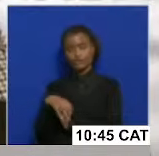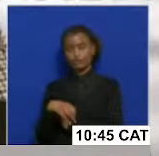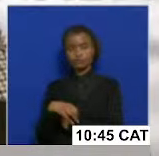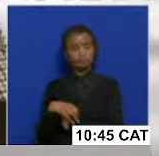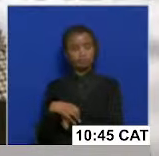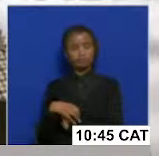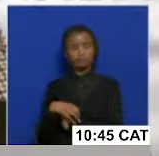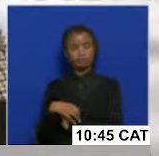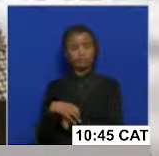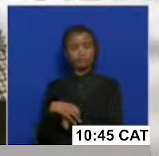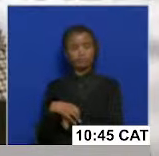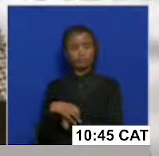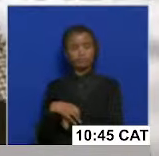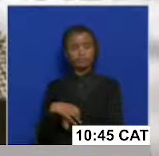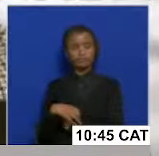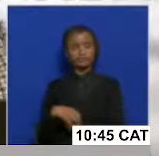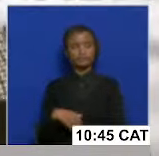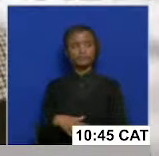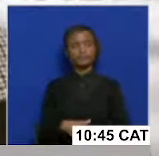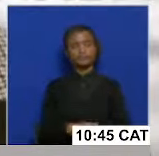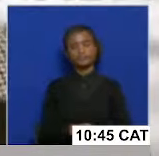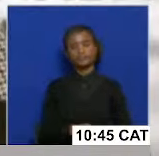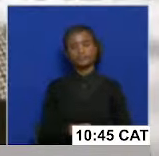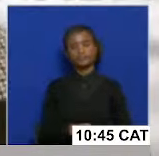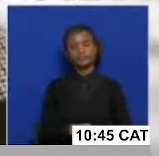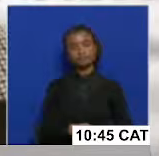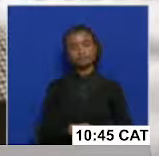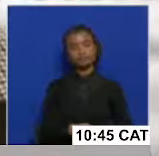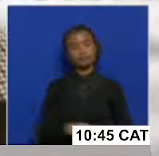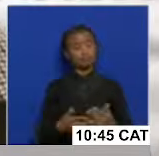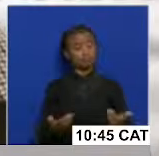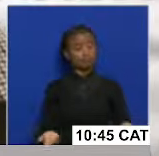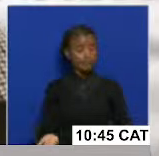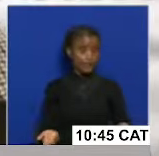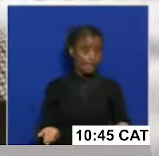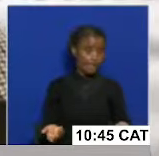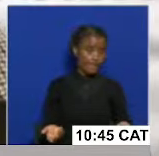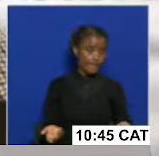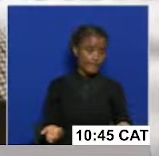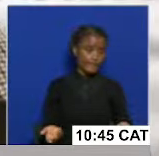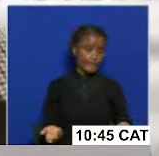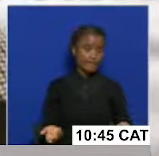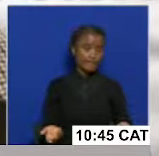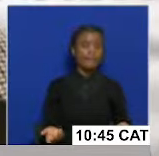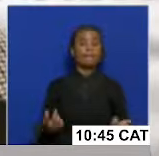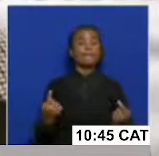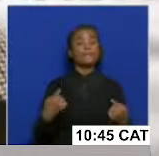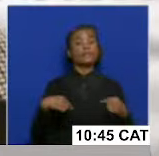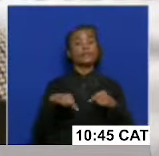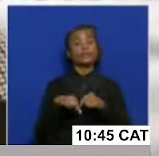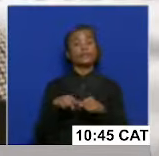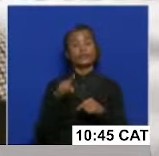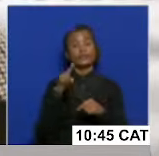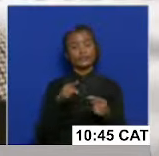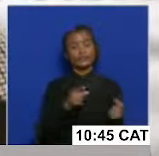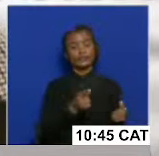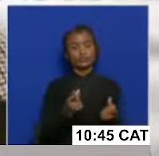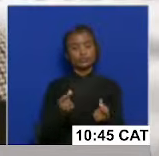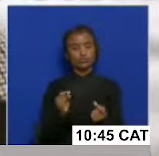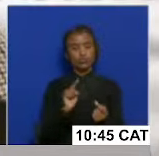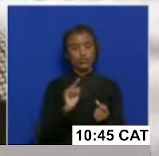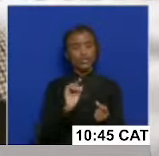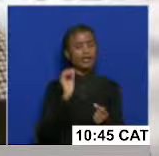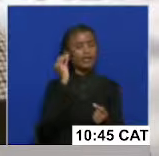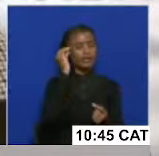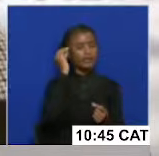the nearest police station. So we had to have full information, to